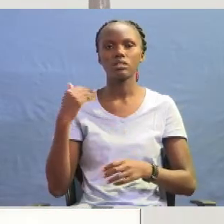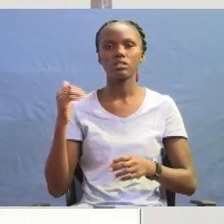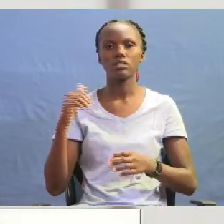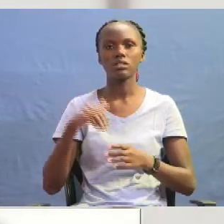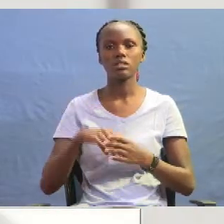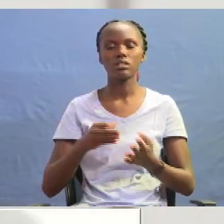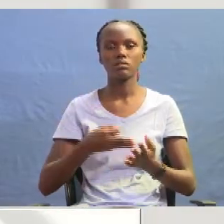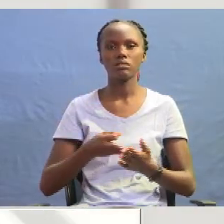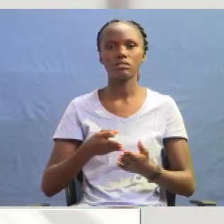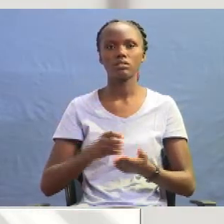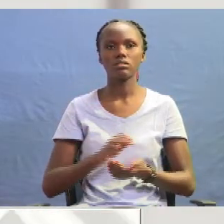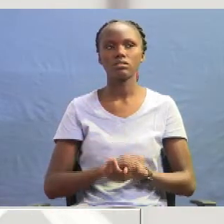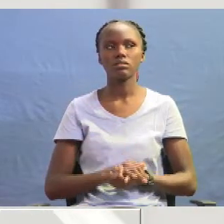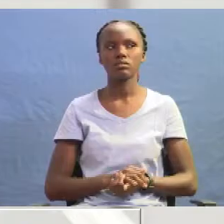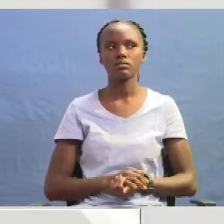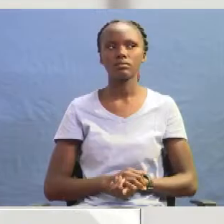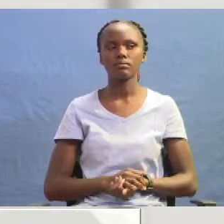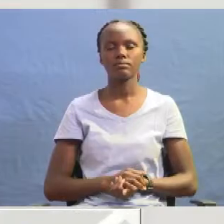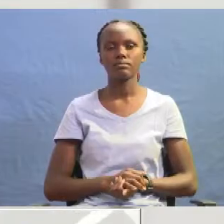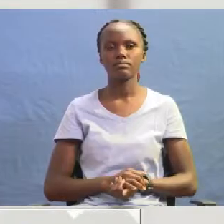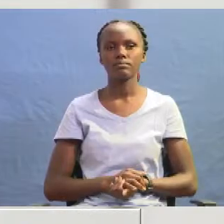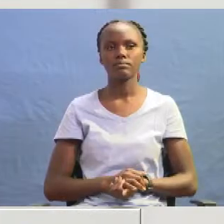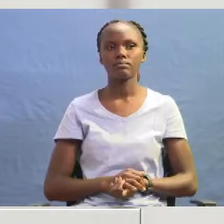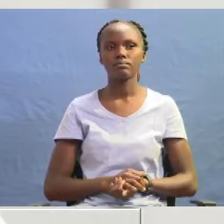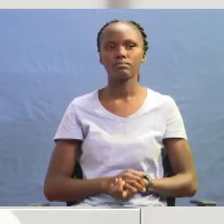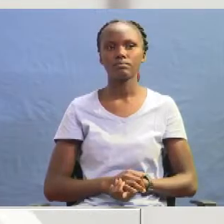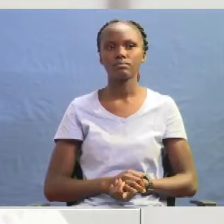terror-related charges.